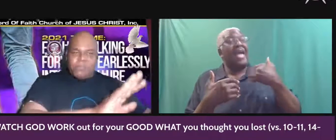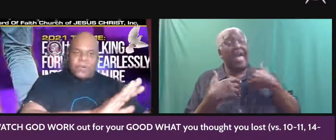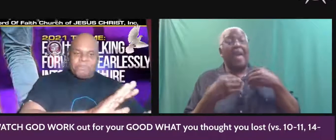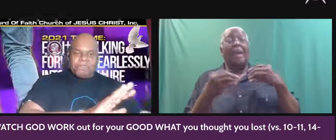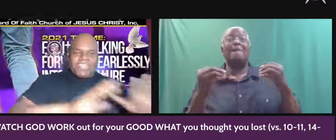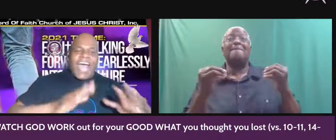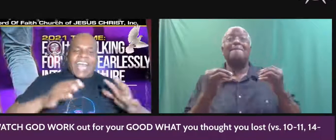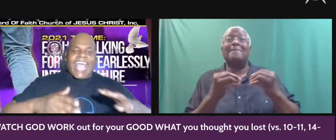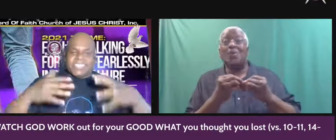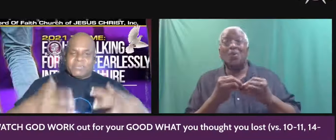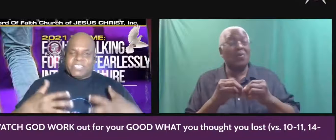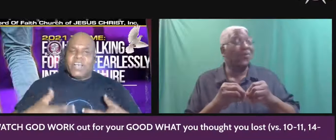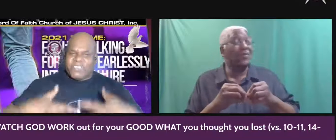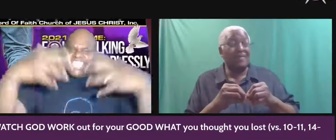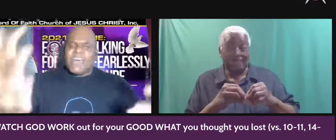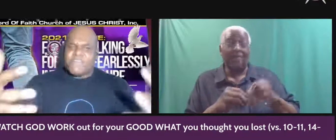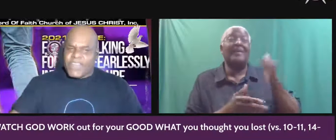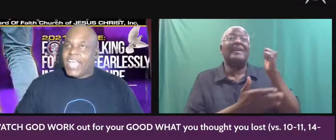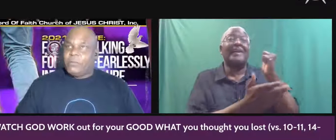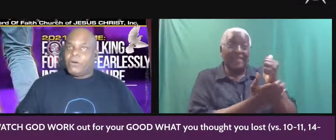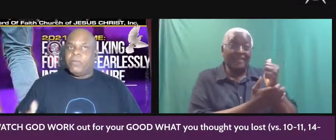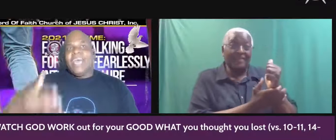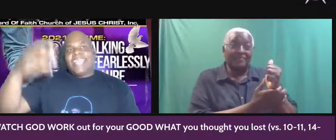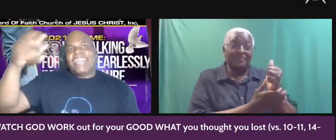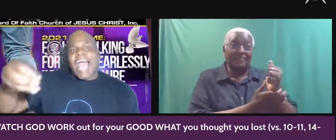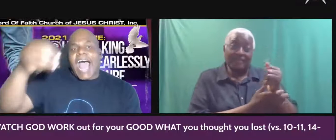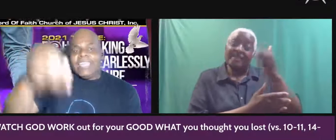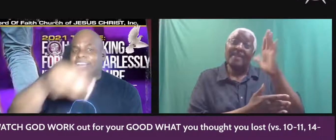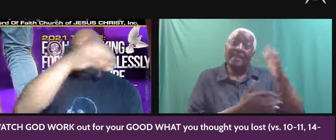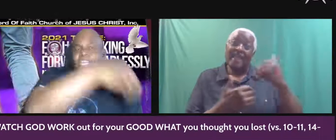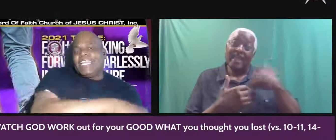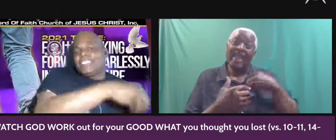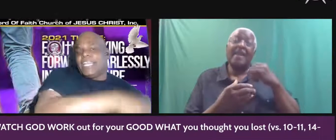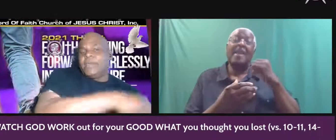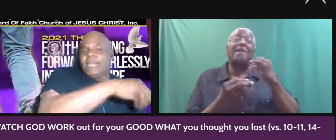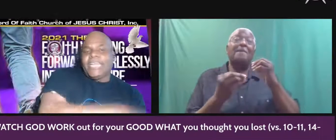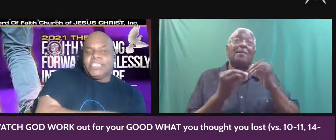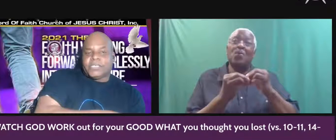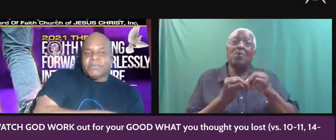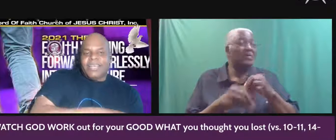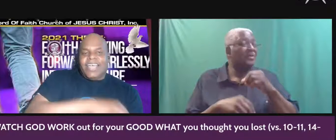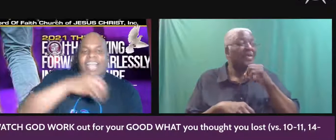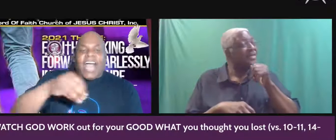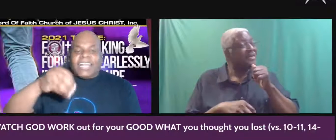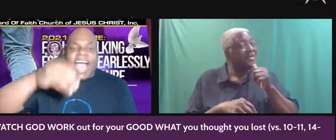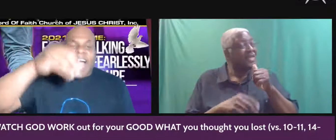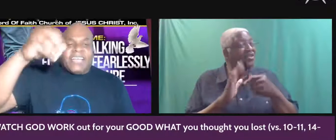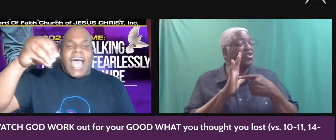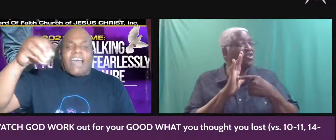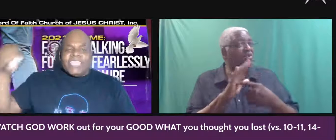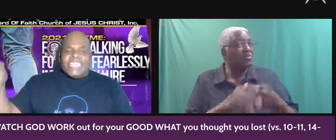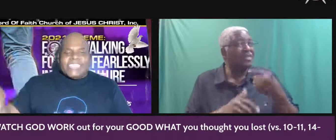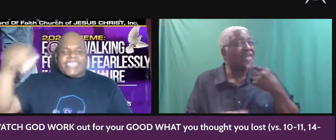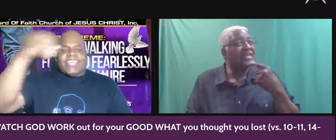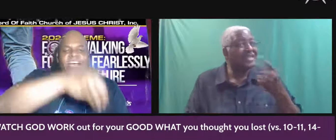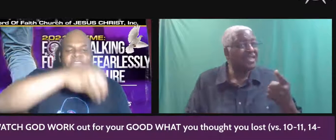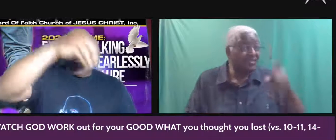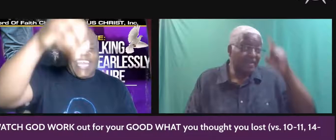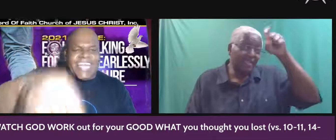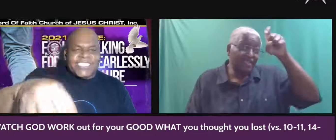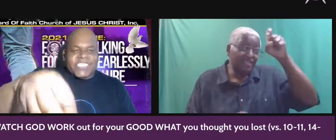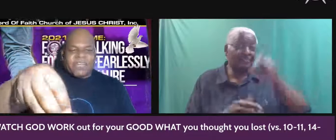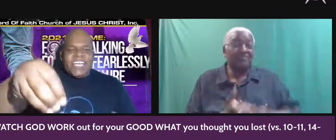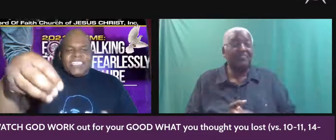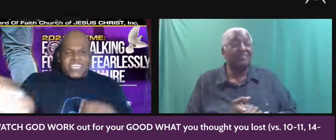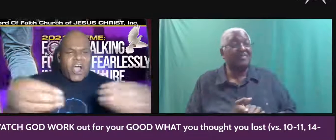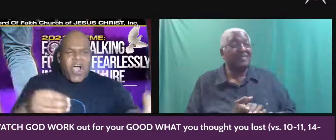for Abram. God had some stuff left for Abram that God didn't release to him in Egypt. God released enough